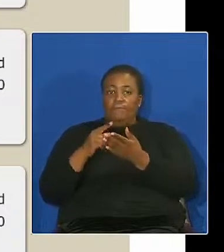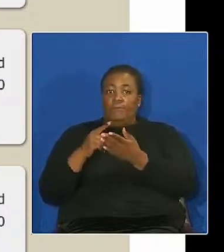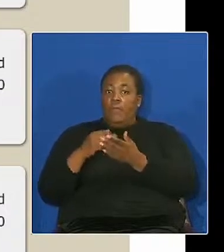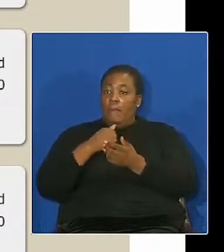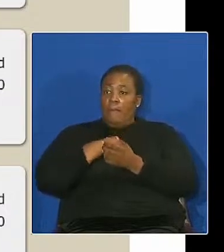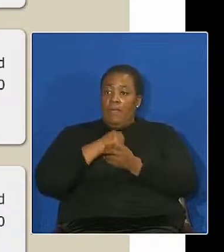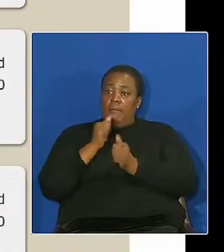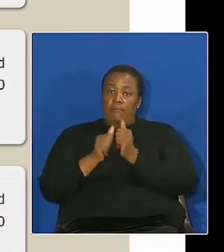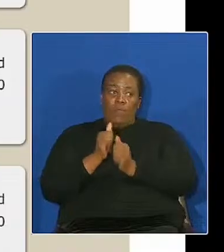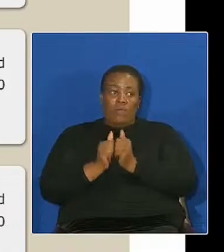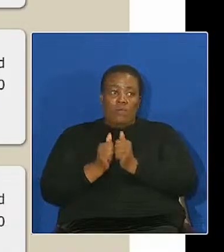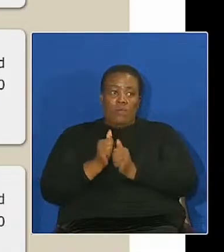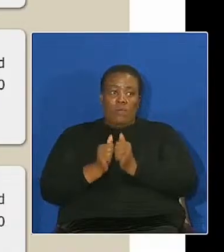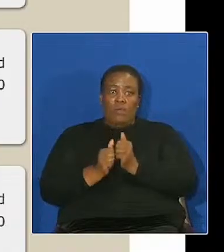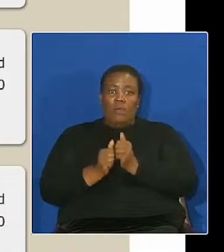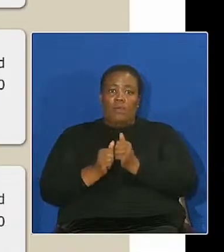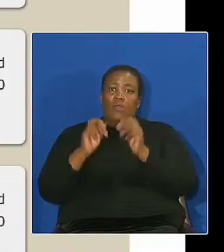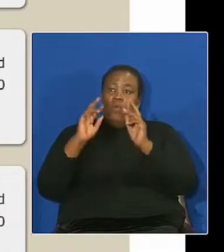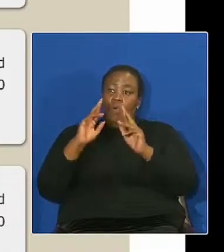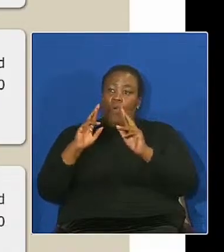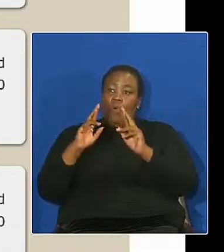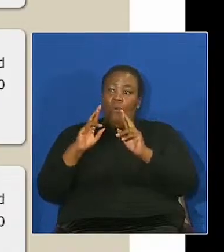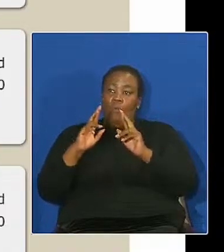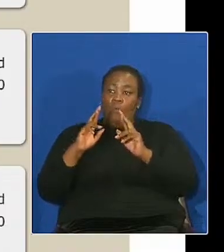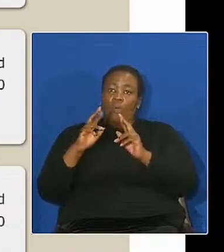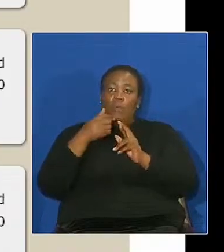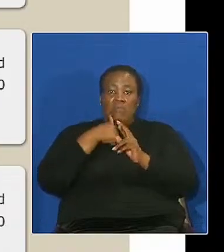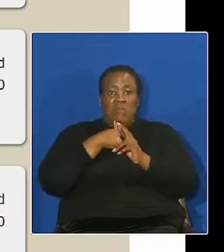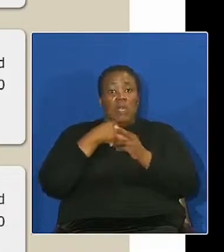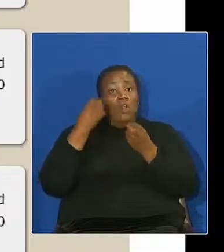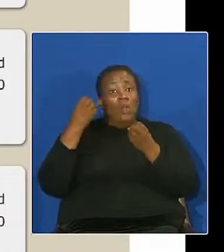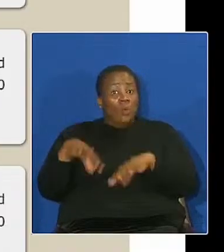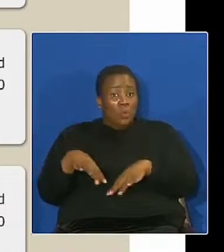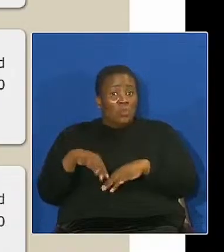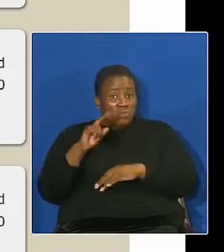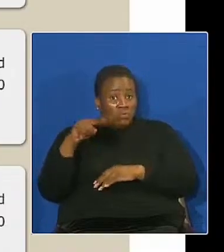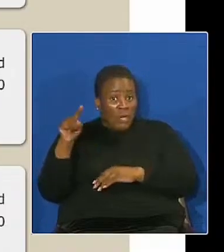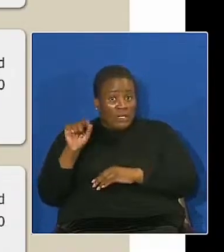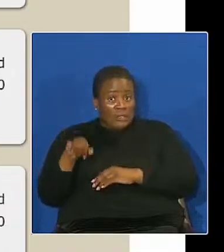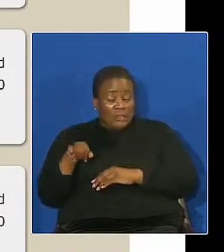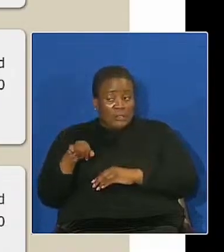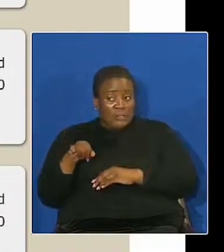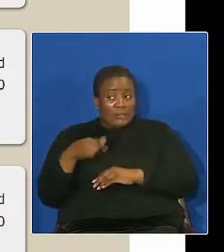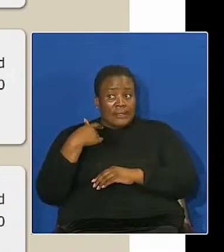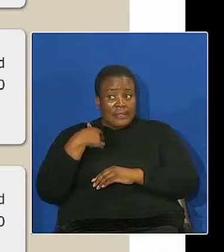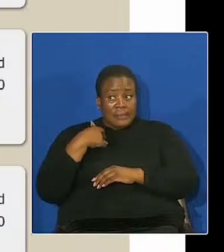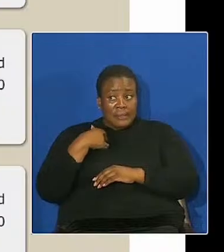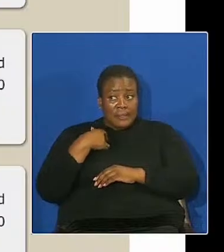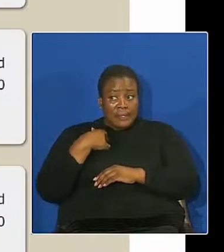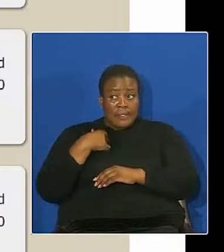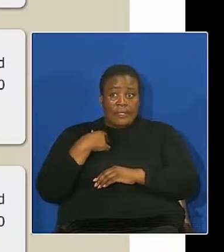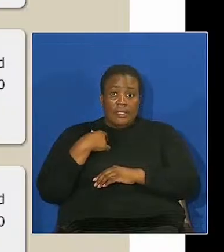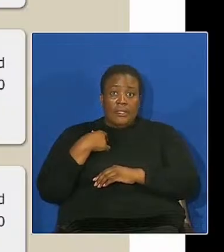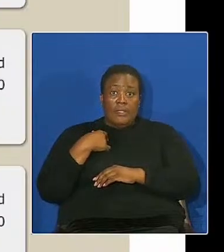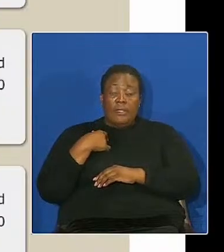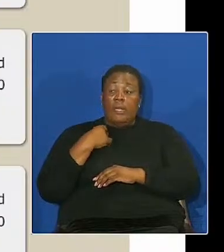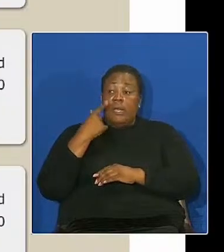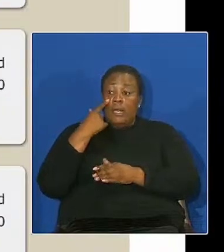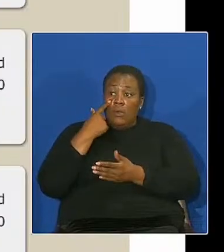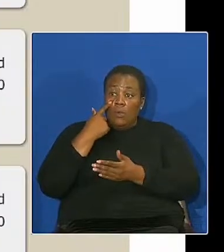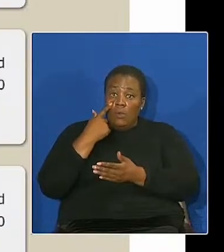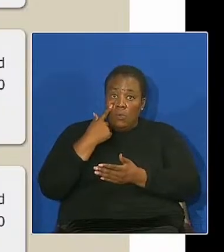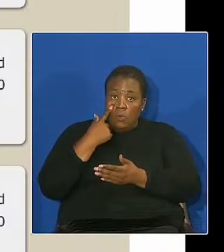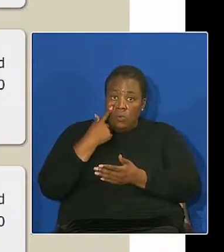you lost hope on me, right? I need to bring